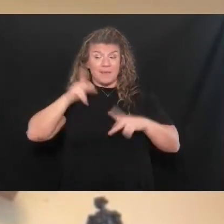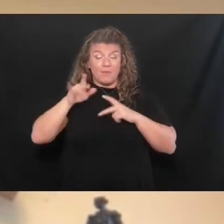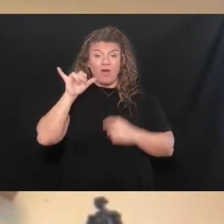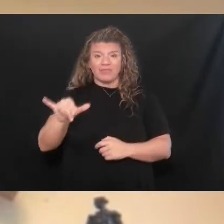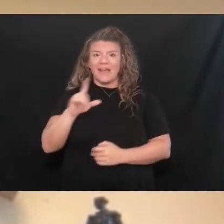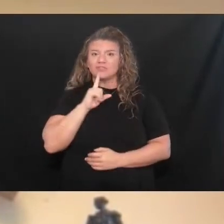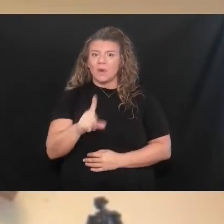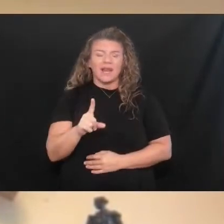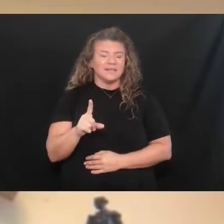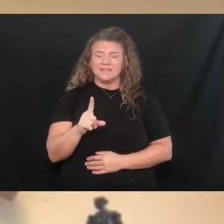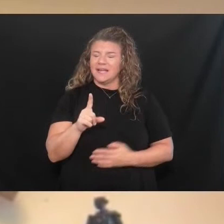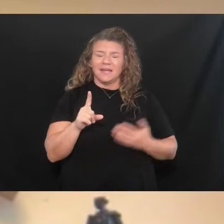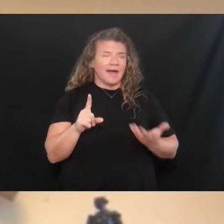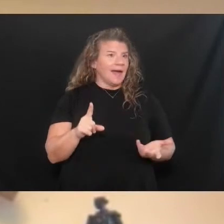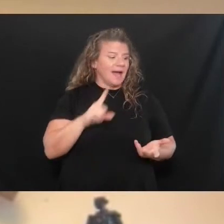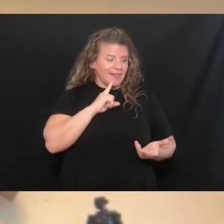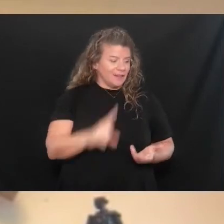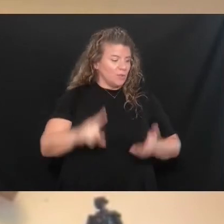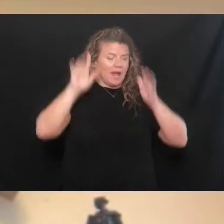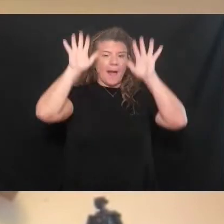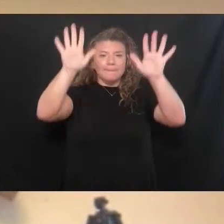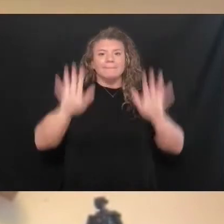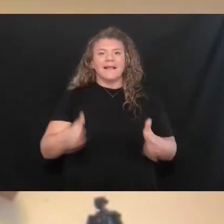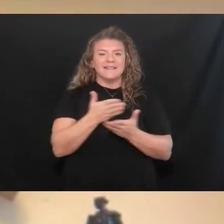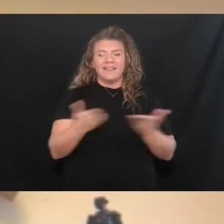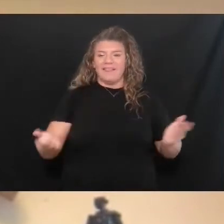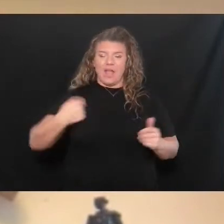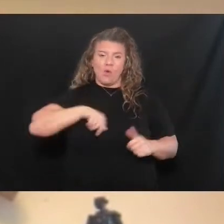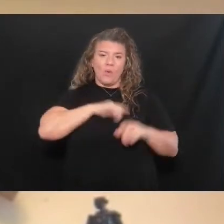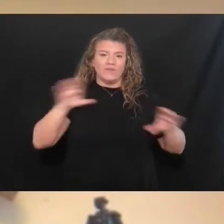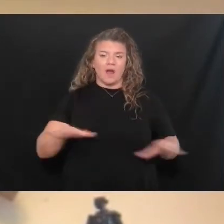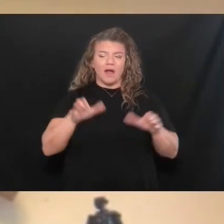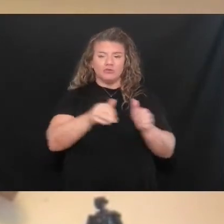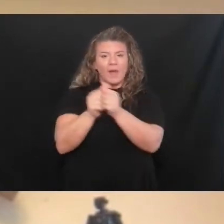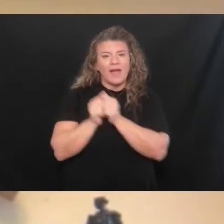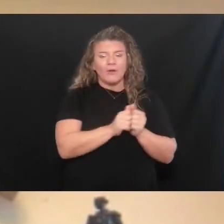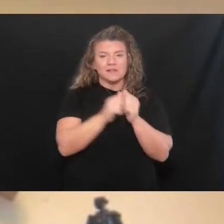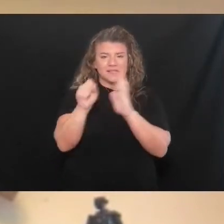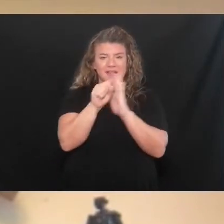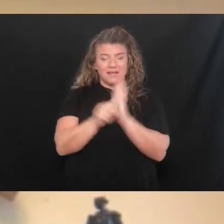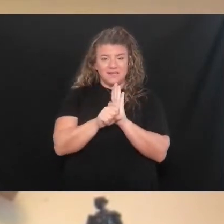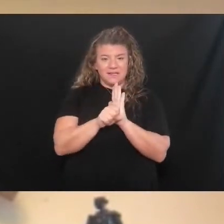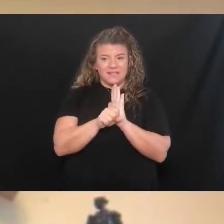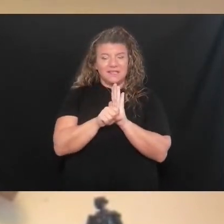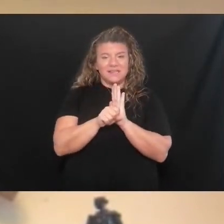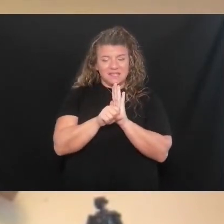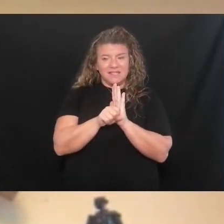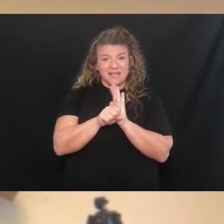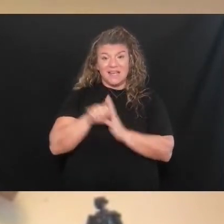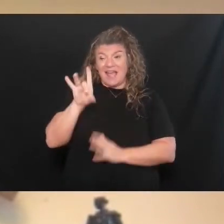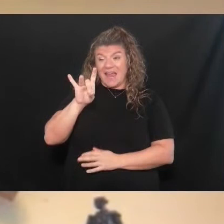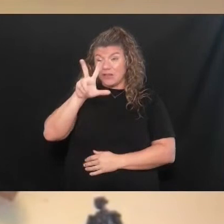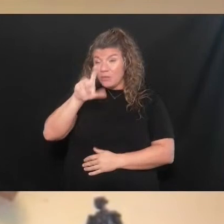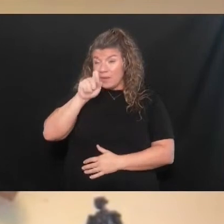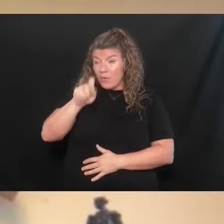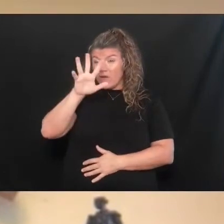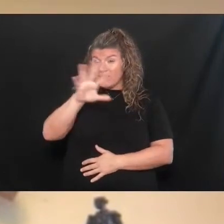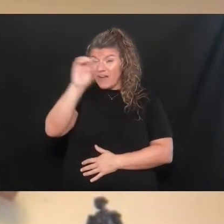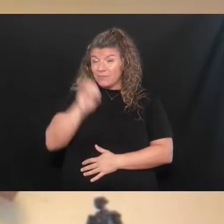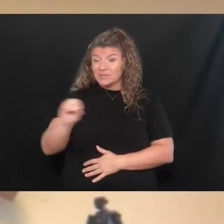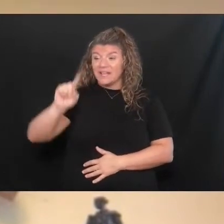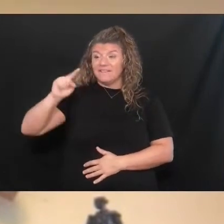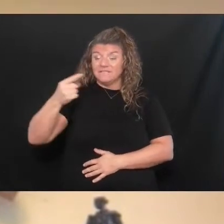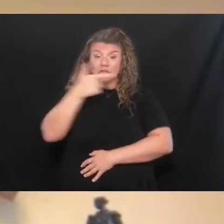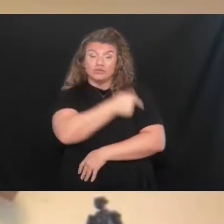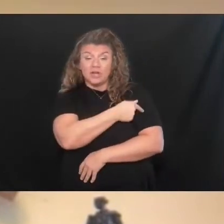truly an amazing thing that we have pulled off together as a state. to be at 83.5% first doses